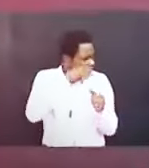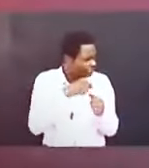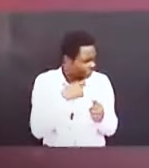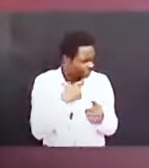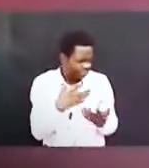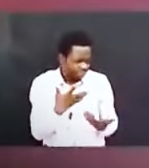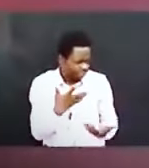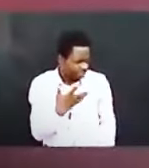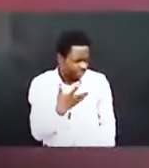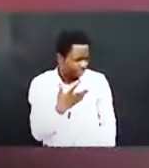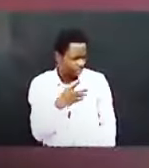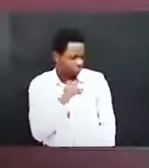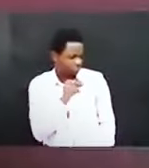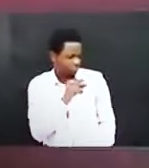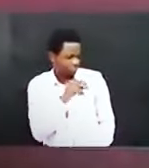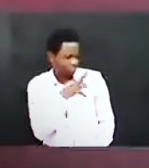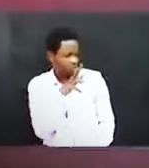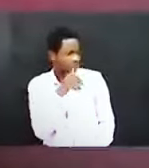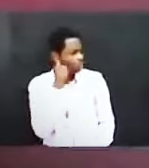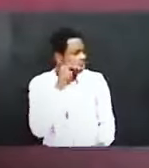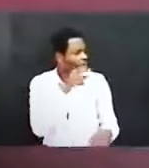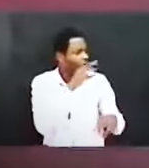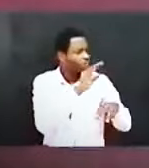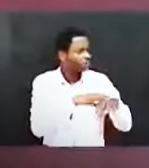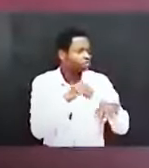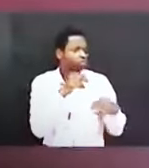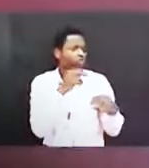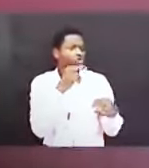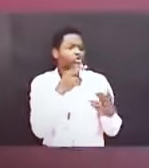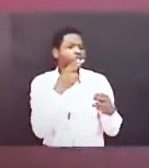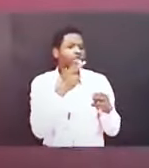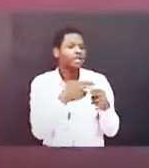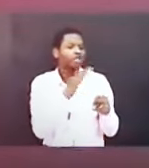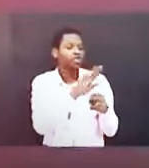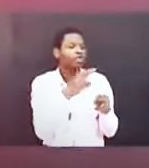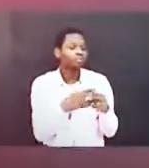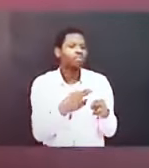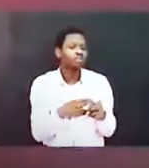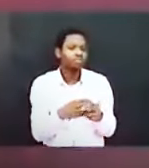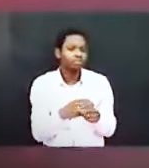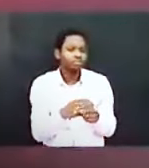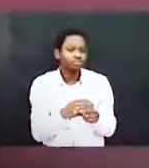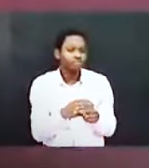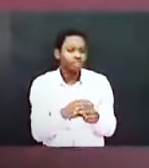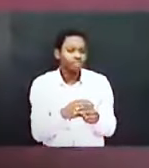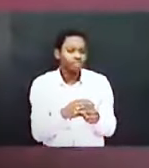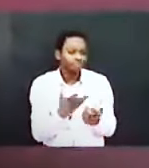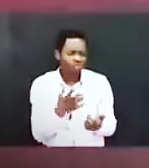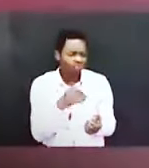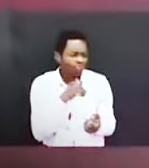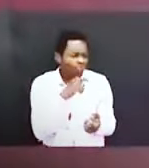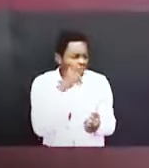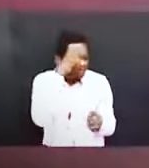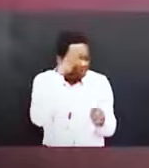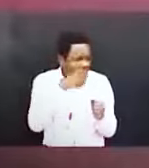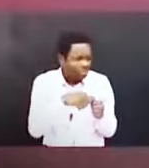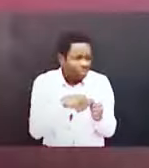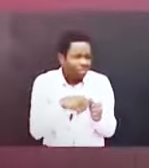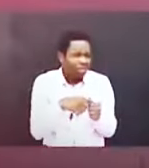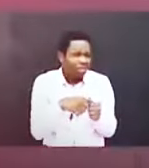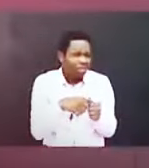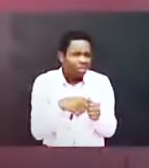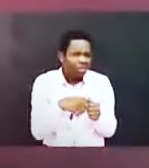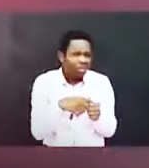Then she mentioned her name. Then she said, don't you remember that you